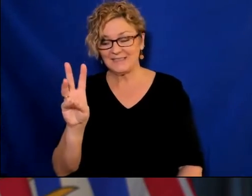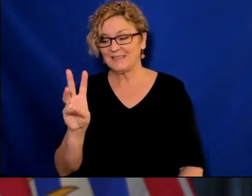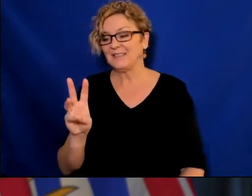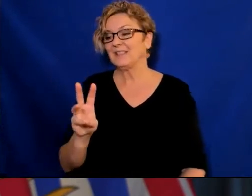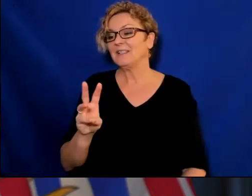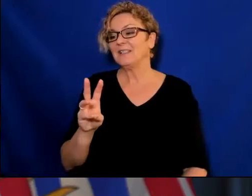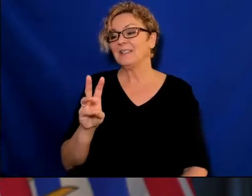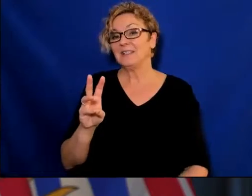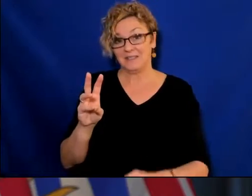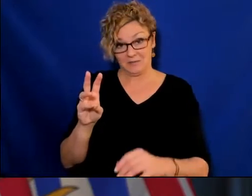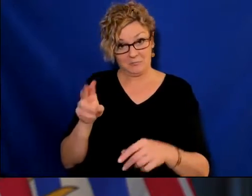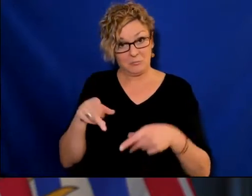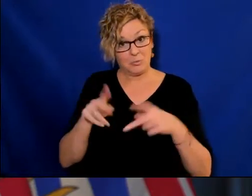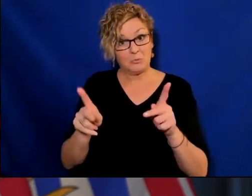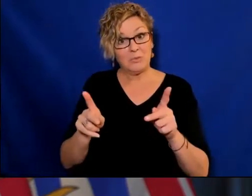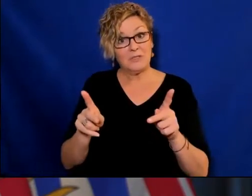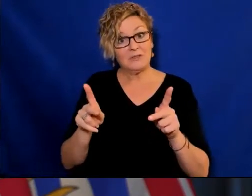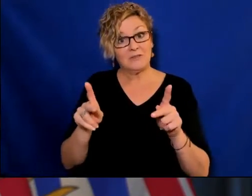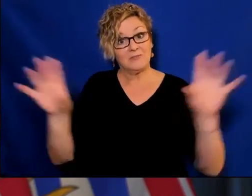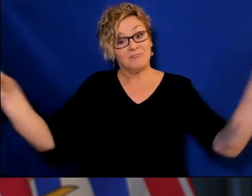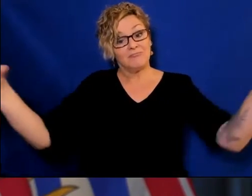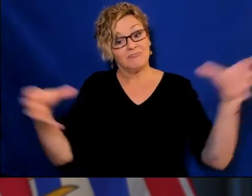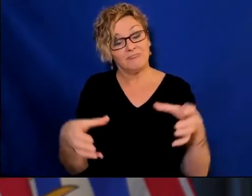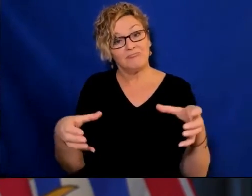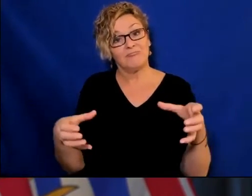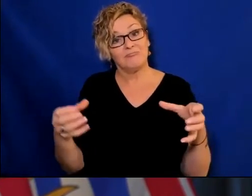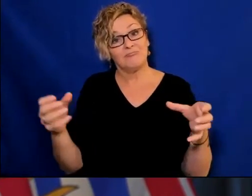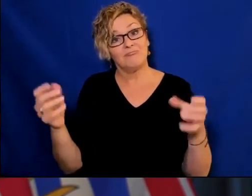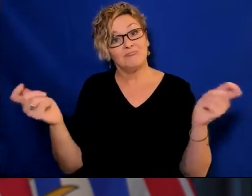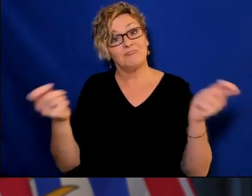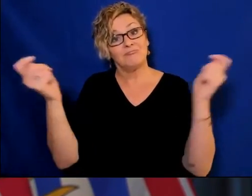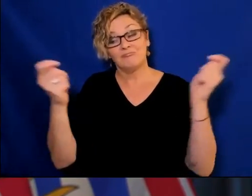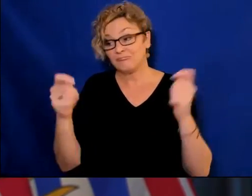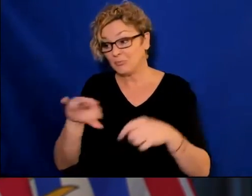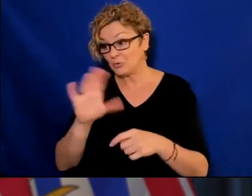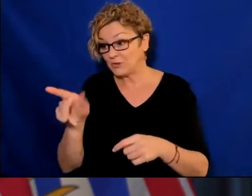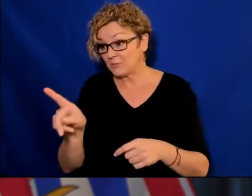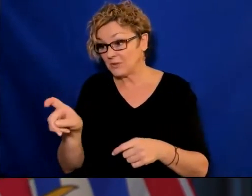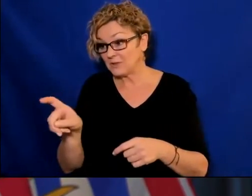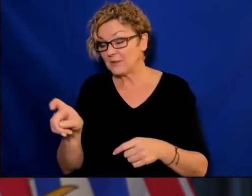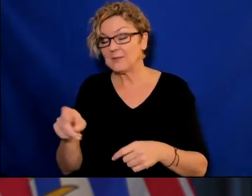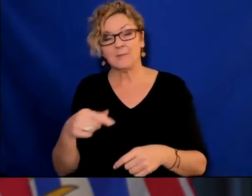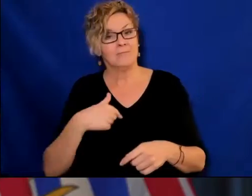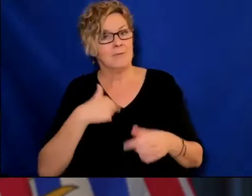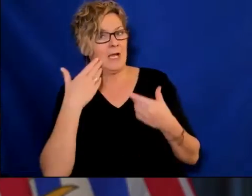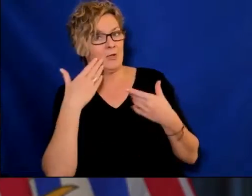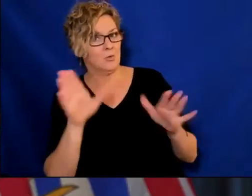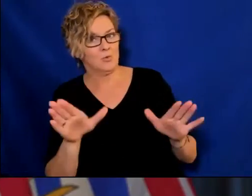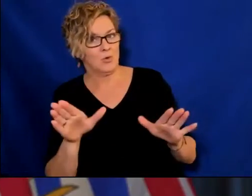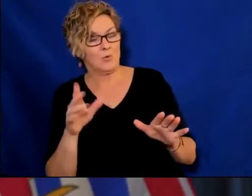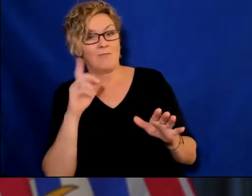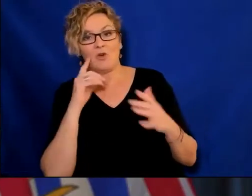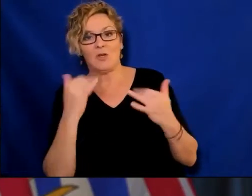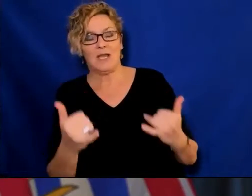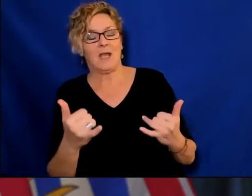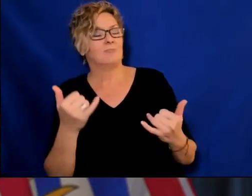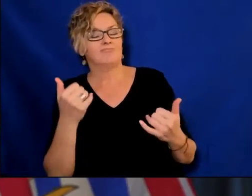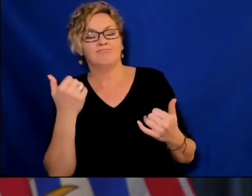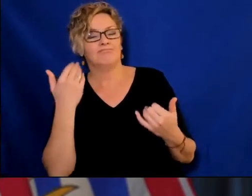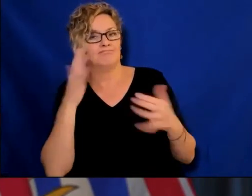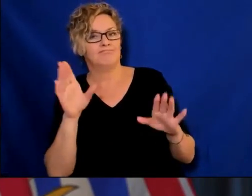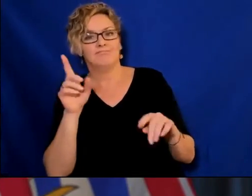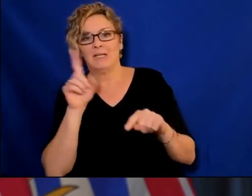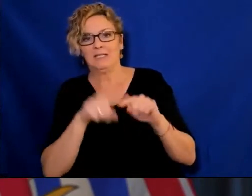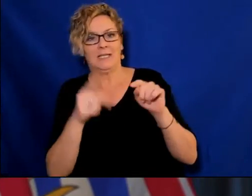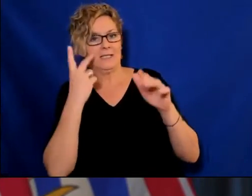what we're seeing right now, is if you're in the Fraser Health, Lower Mainland, Vancouver Coastal Health Region, you need to stick to